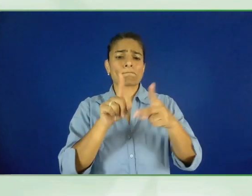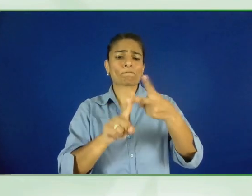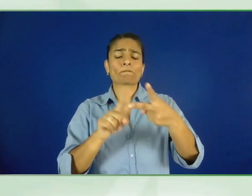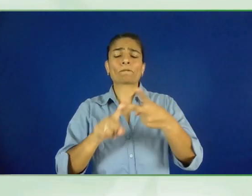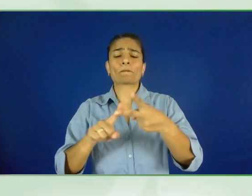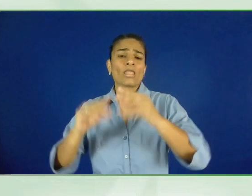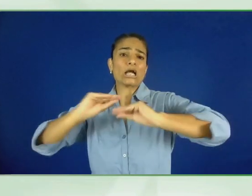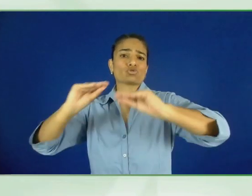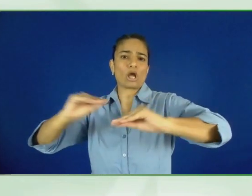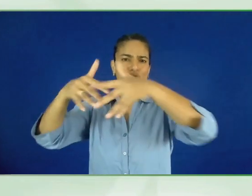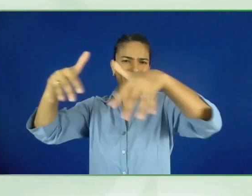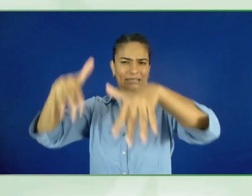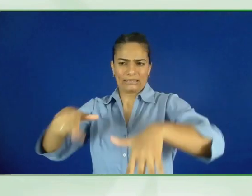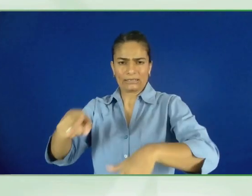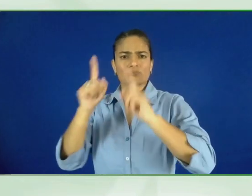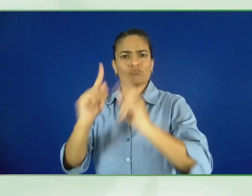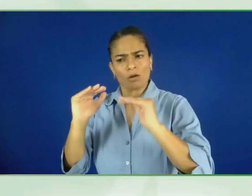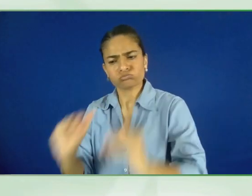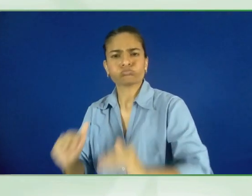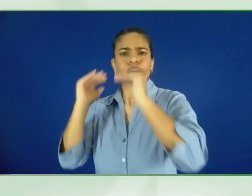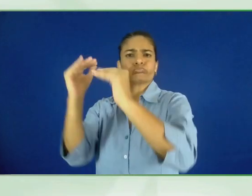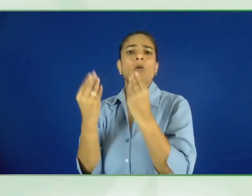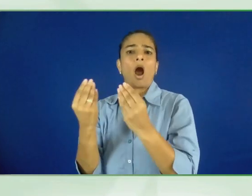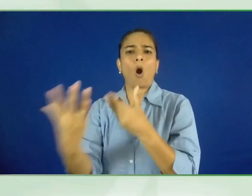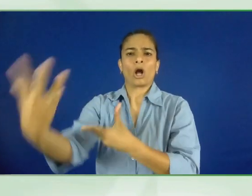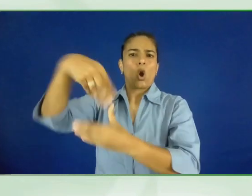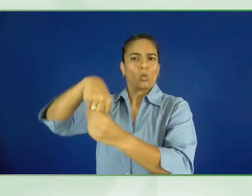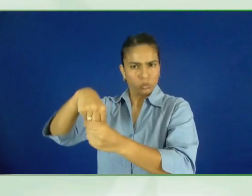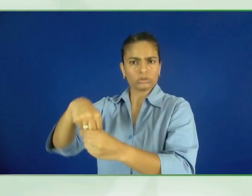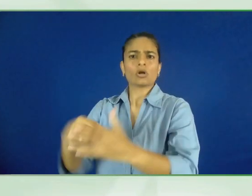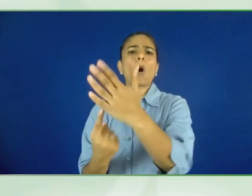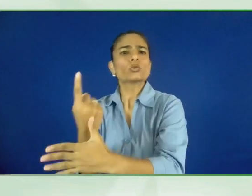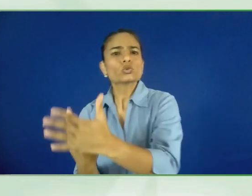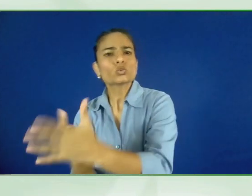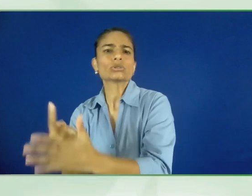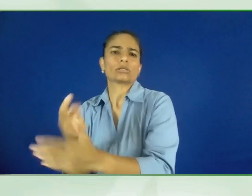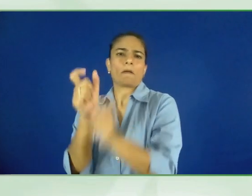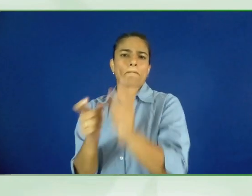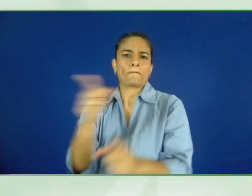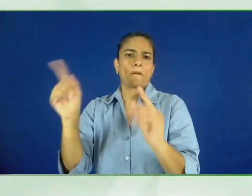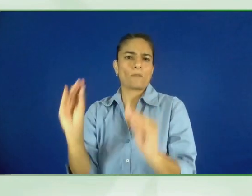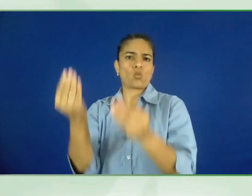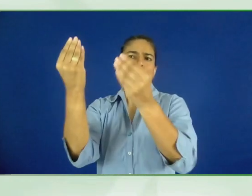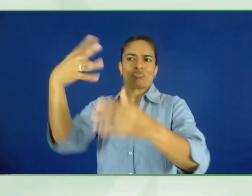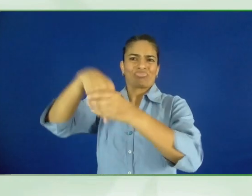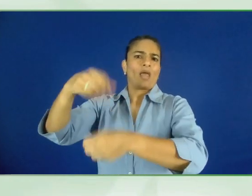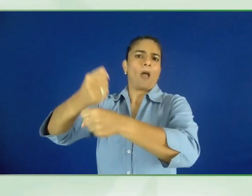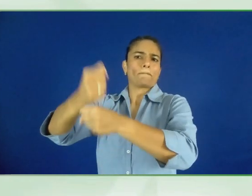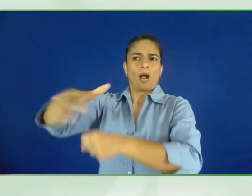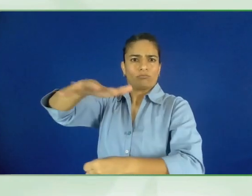disabilities in the labor market. A clear trend in the labor market is that jobs are becoming